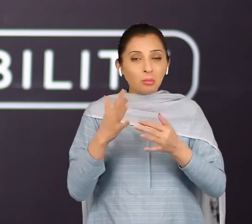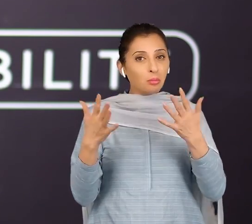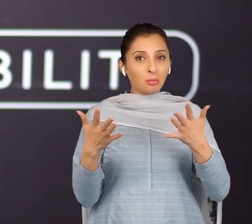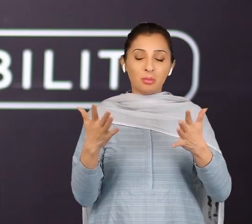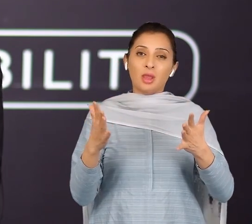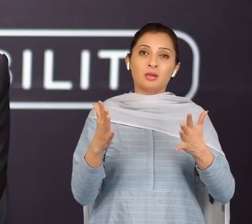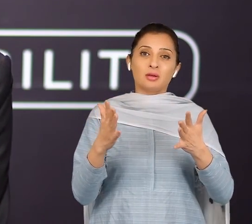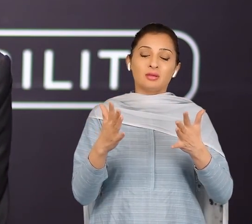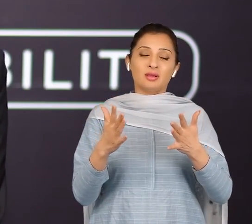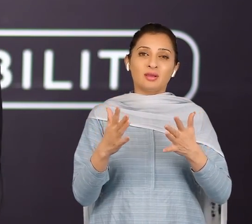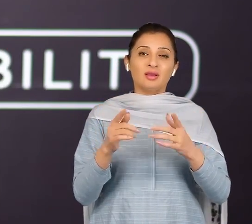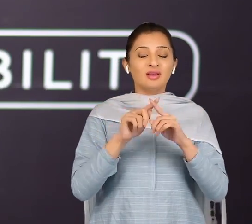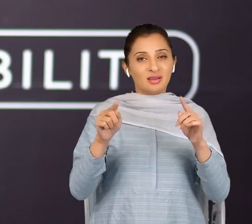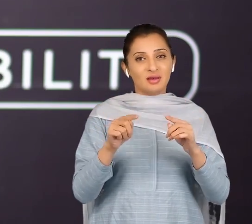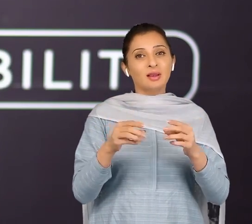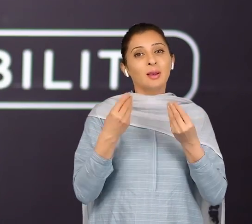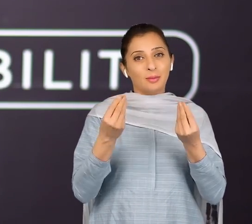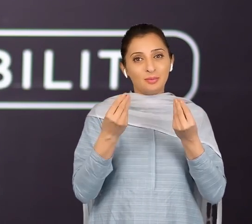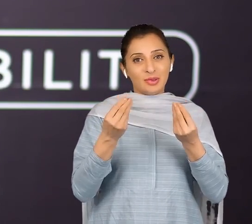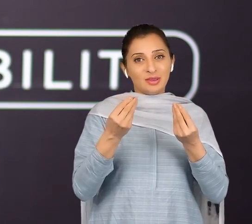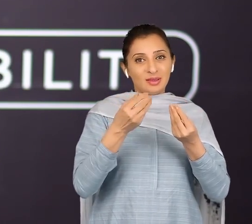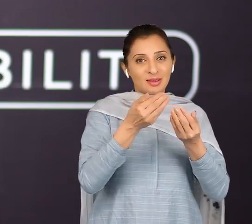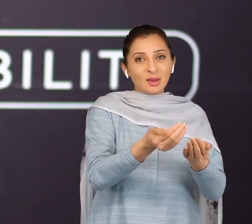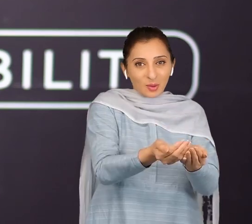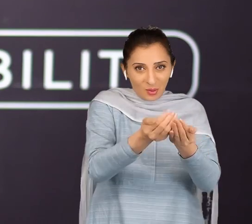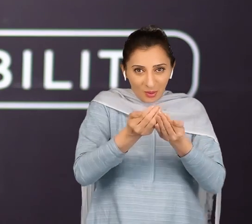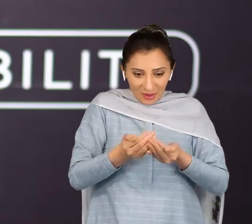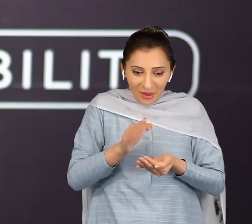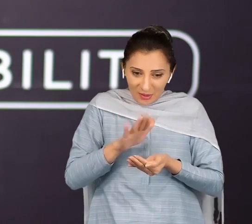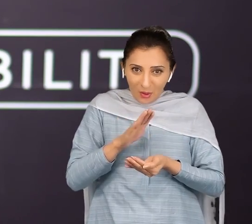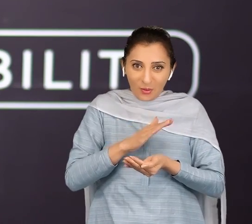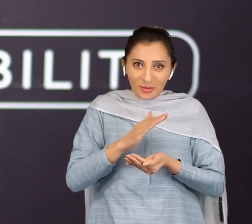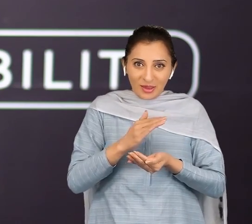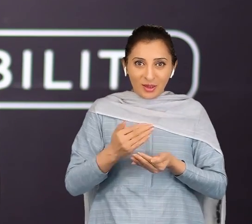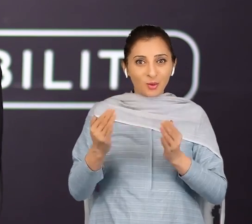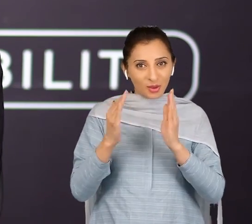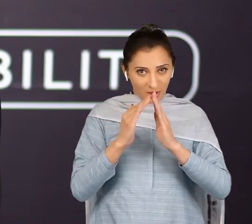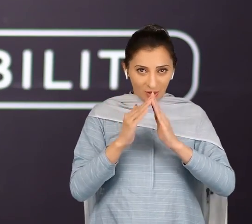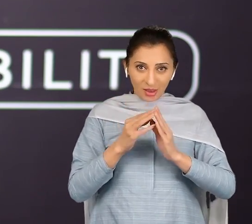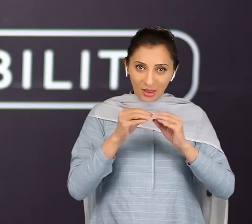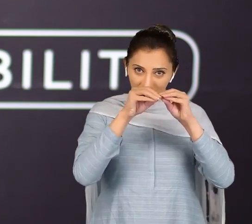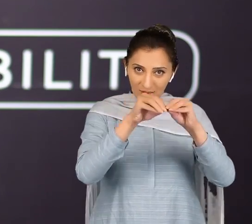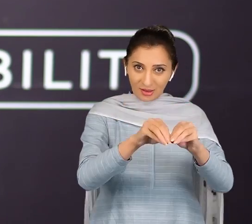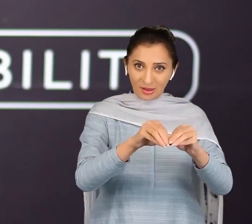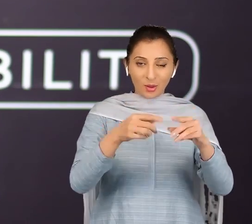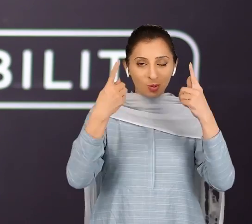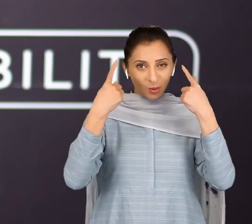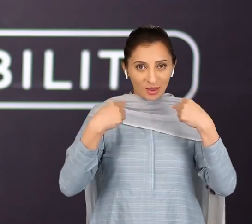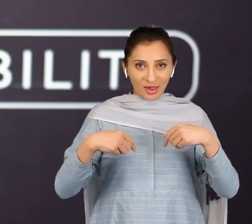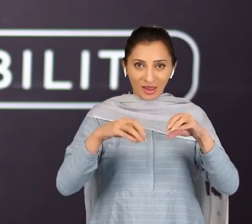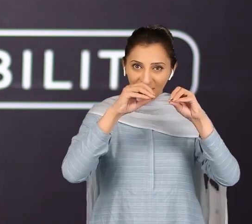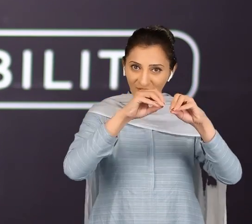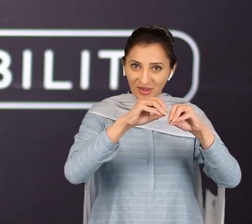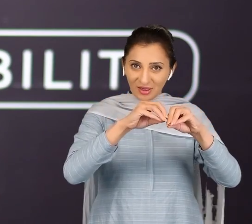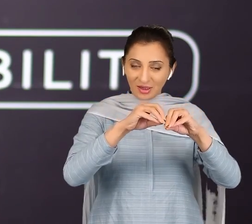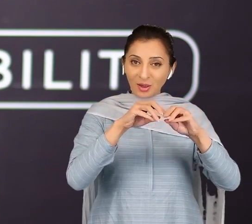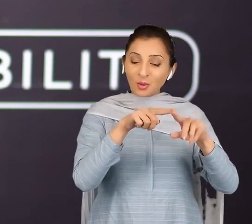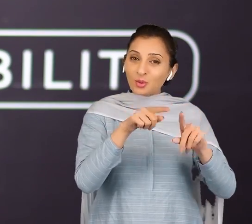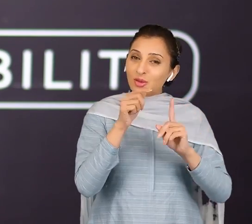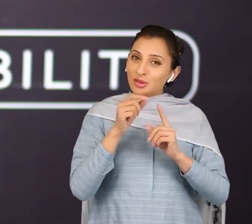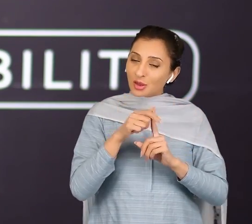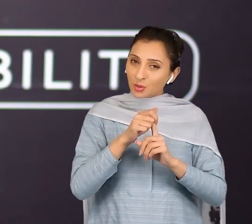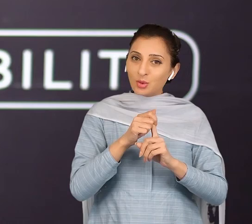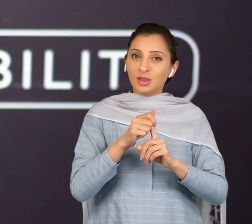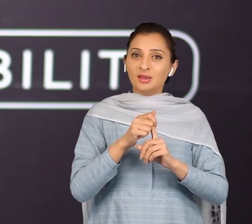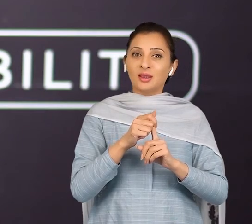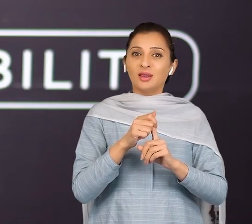You can adopt a breed as well, that's okay, but adopt. Give these animals a chance, give them a home, give them that chance at life that they